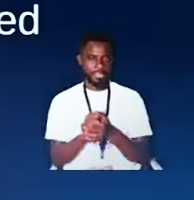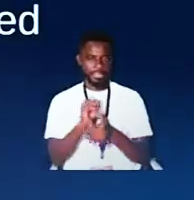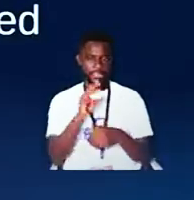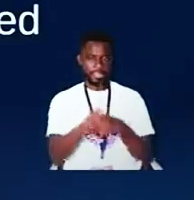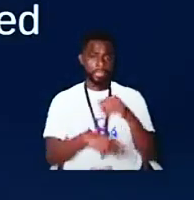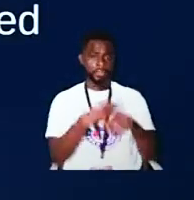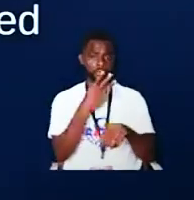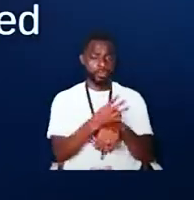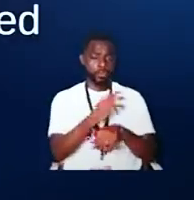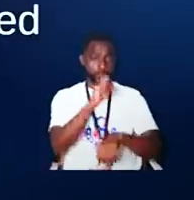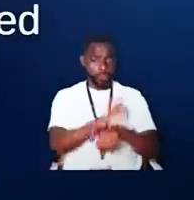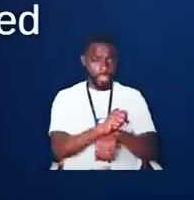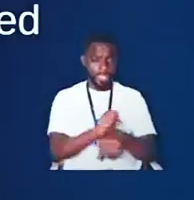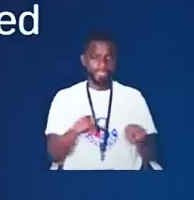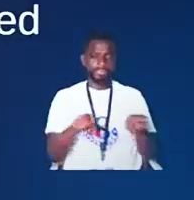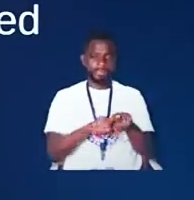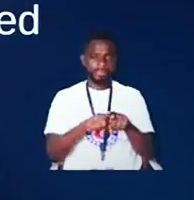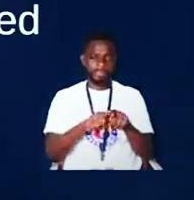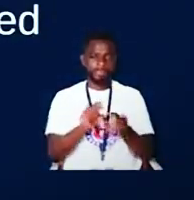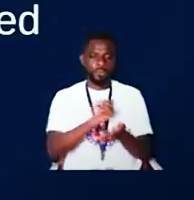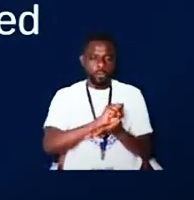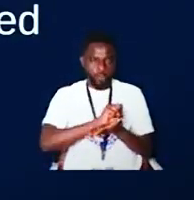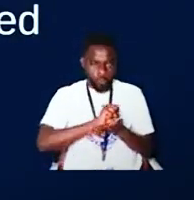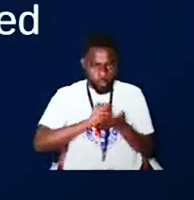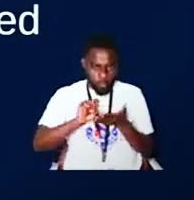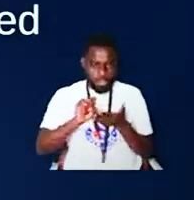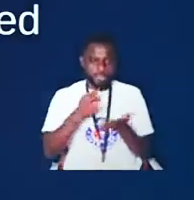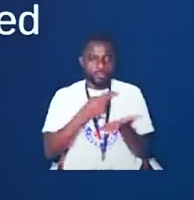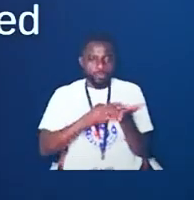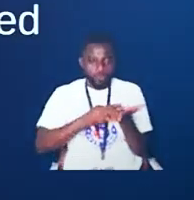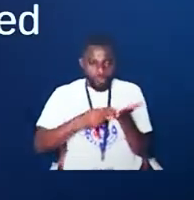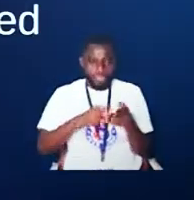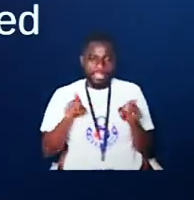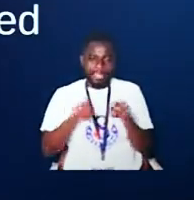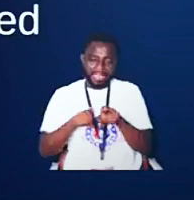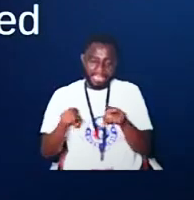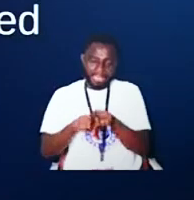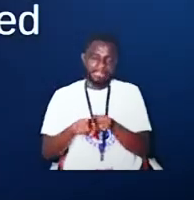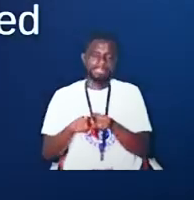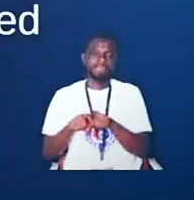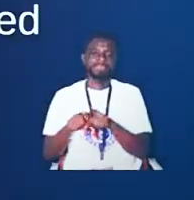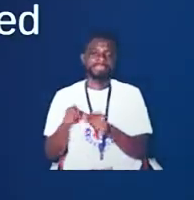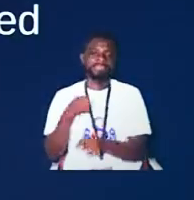as sacred as the clergy's. Now, if I'm a teacher,